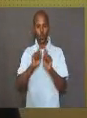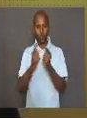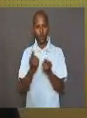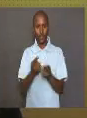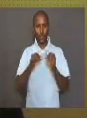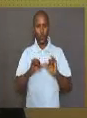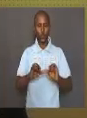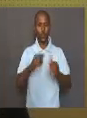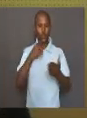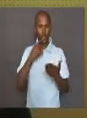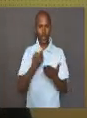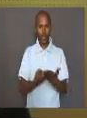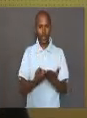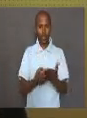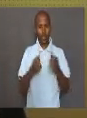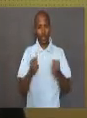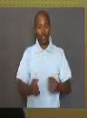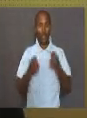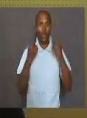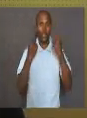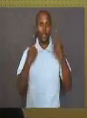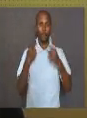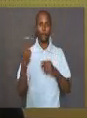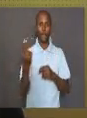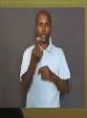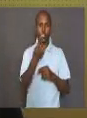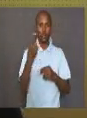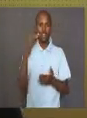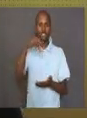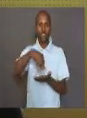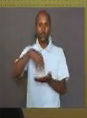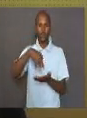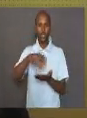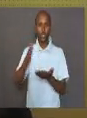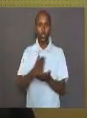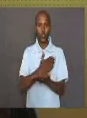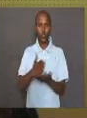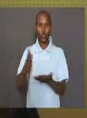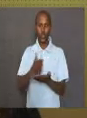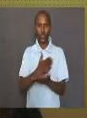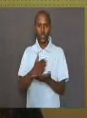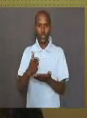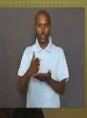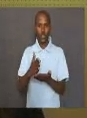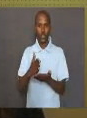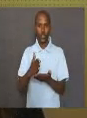continuous data and can understand it by using frequency distribution.